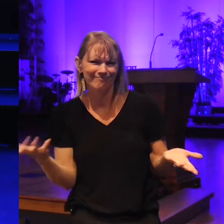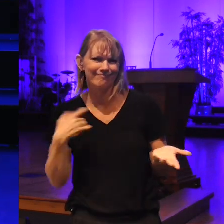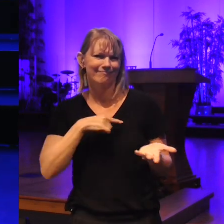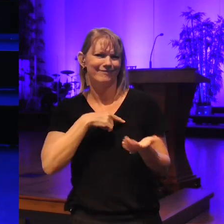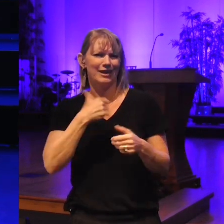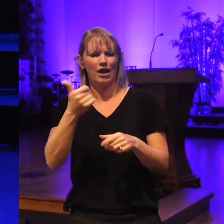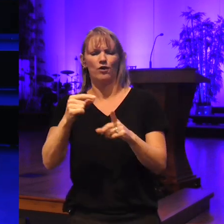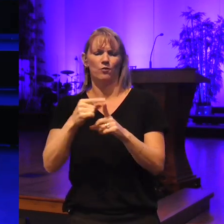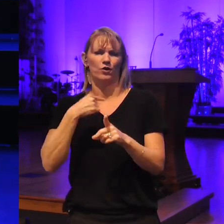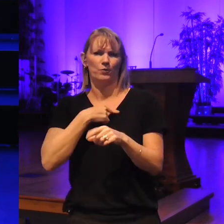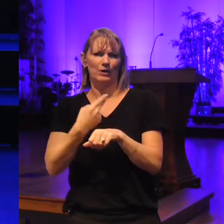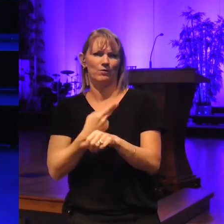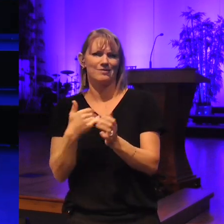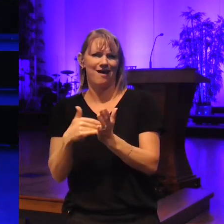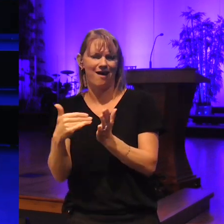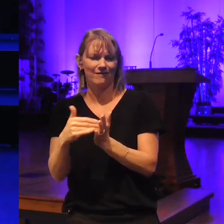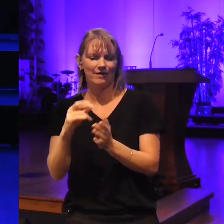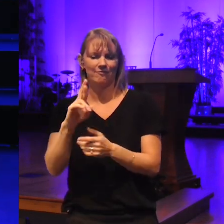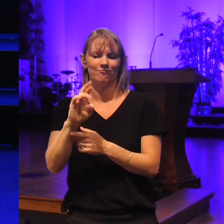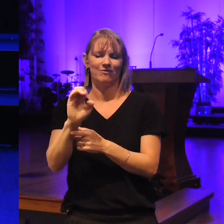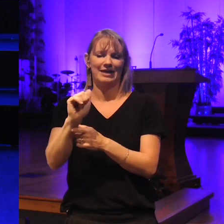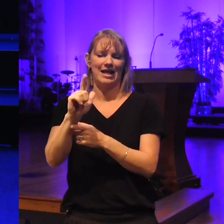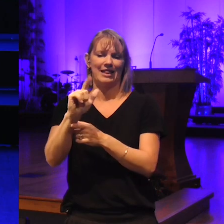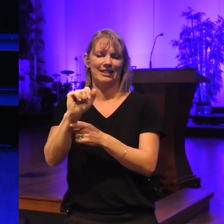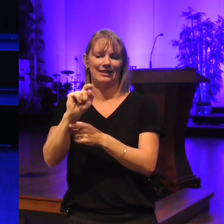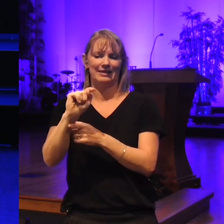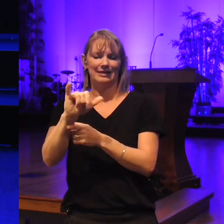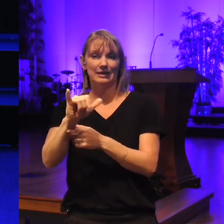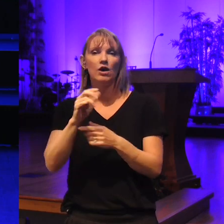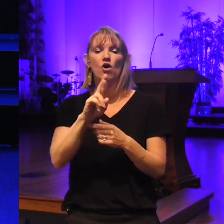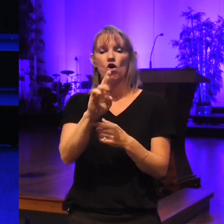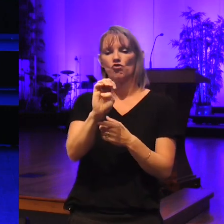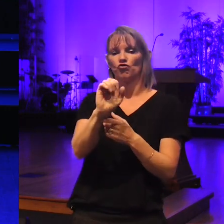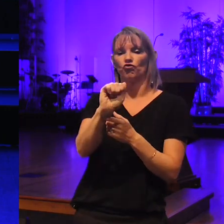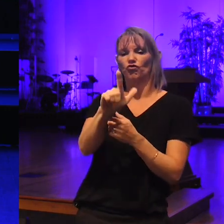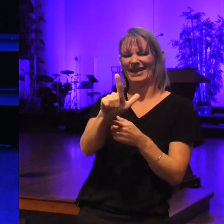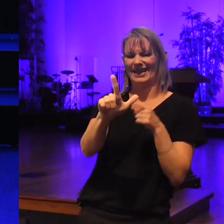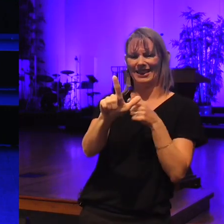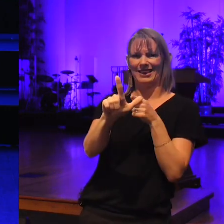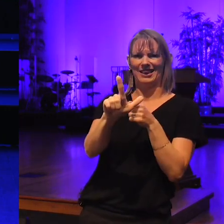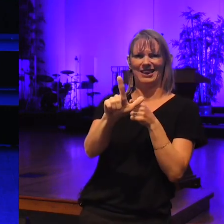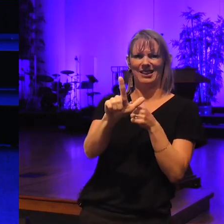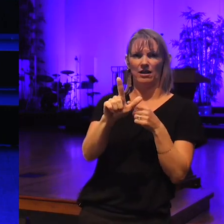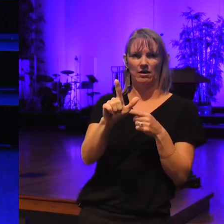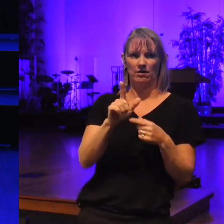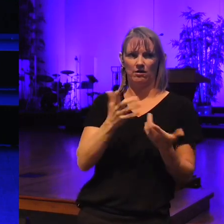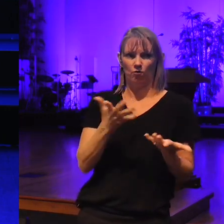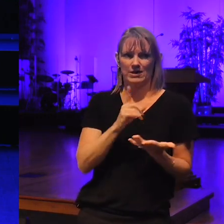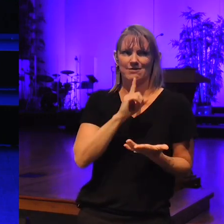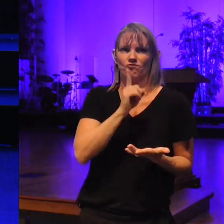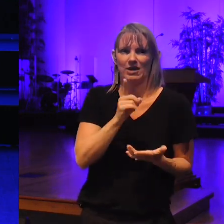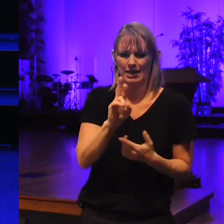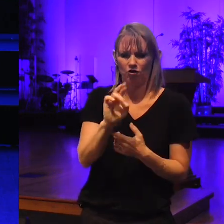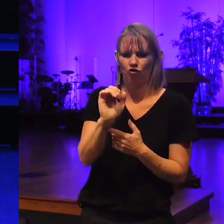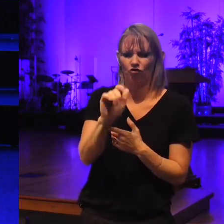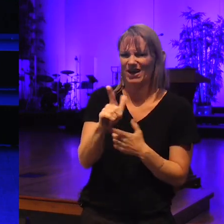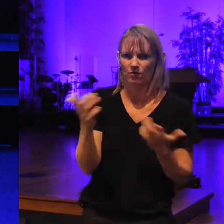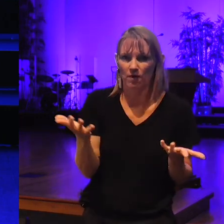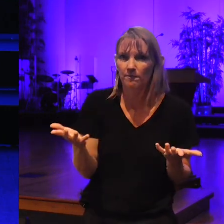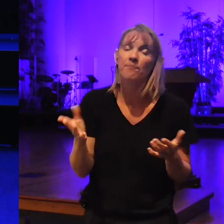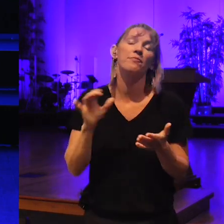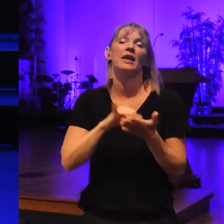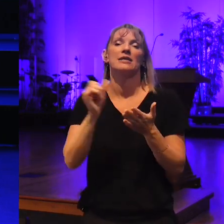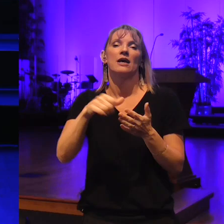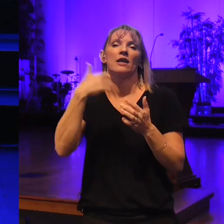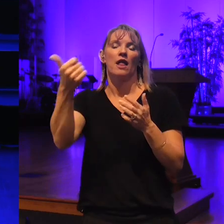we use a lot. I like to break it down. What is real? What is really real? And that's